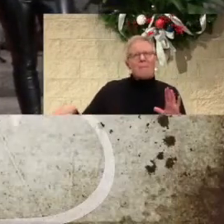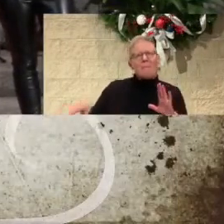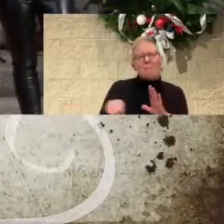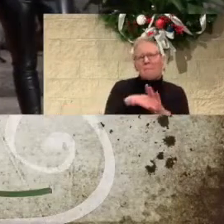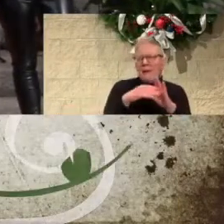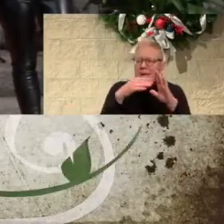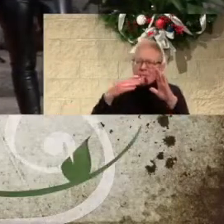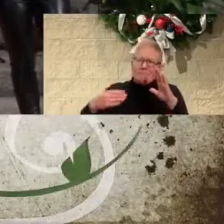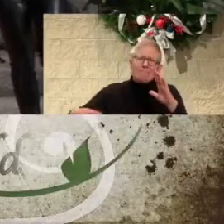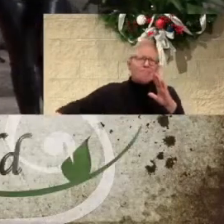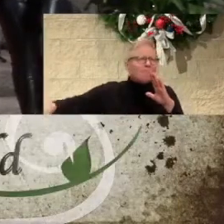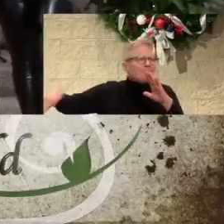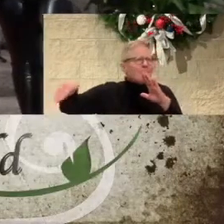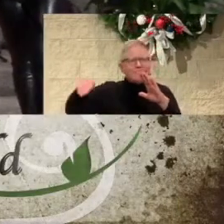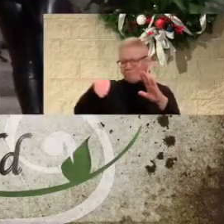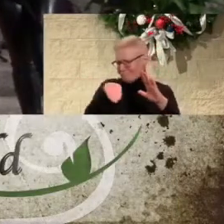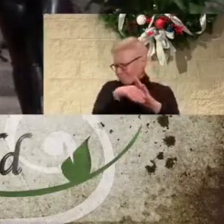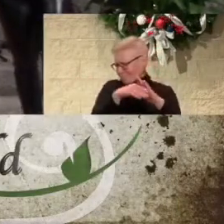Christmas will be bringing